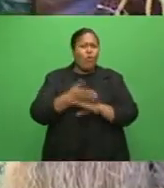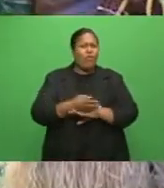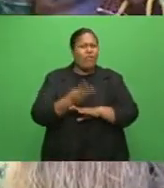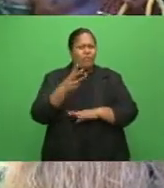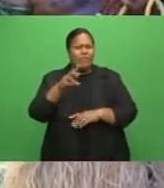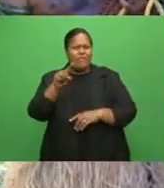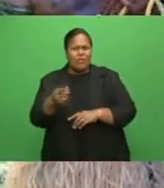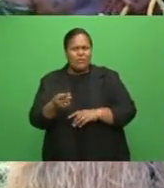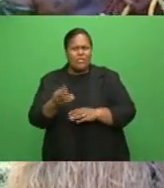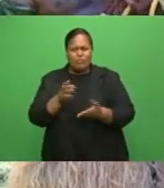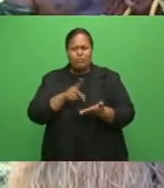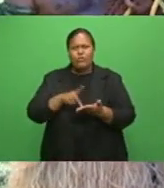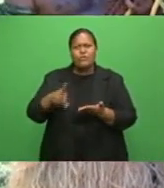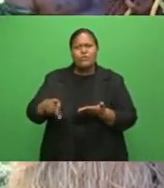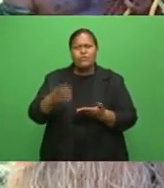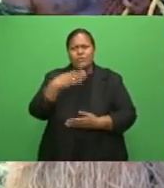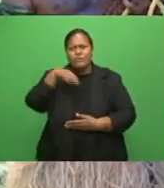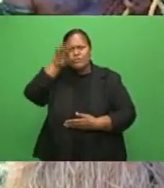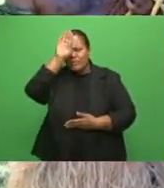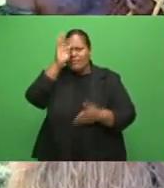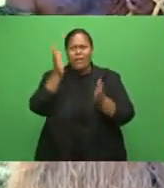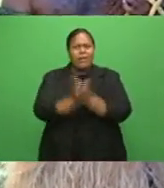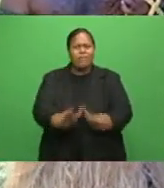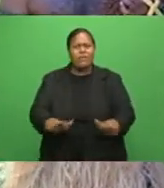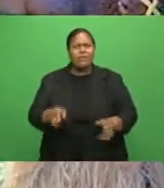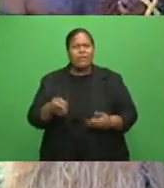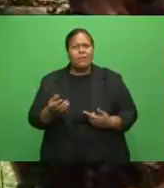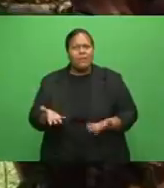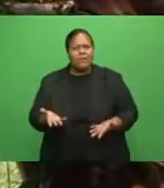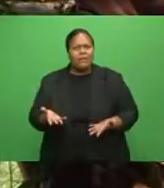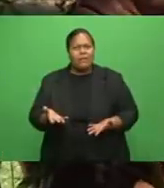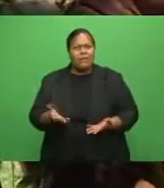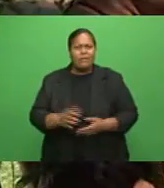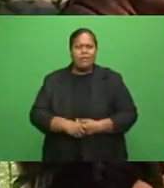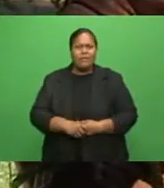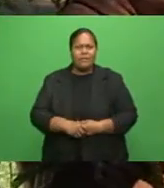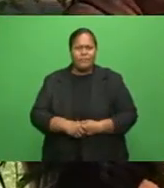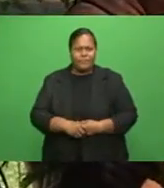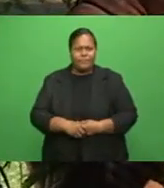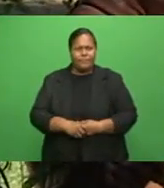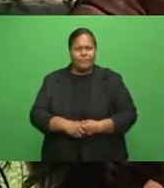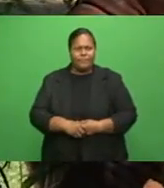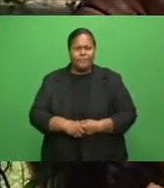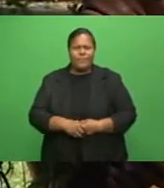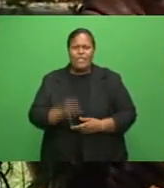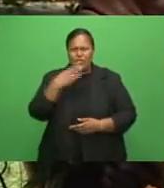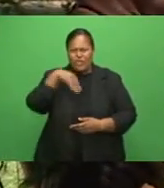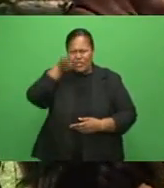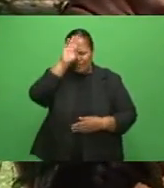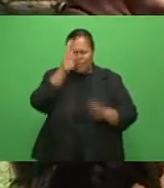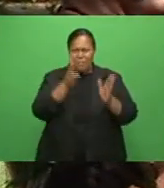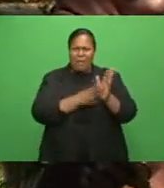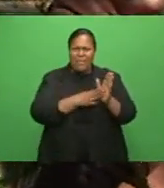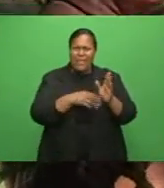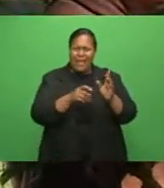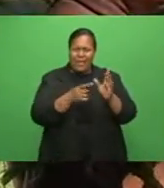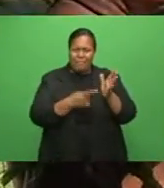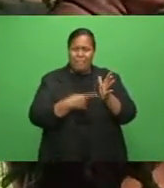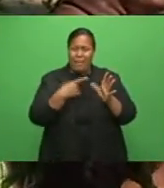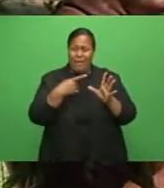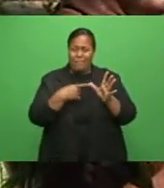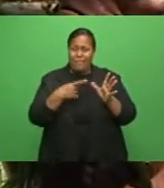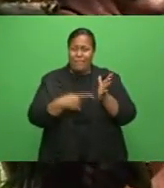are vacant and classified in 3 traditional titles: Turangani Matangali, Turangani Awusa, and Turangani